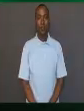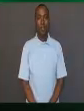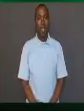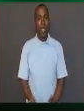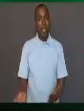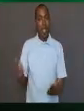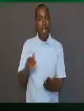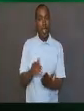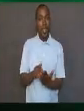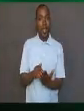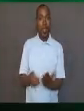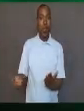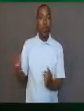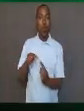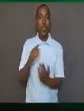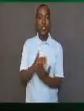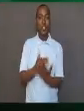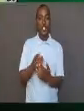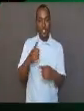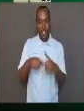Let's get back to our lesson.